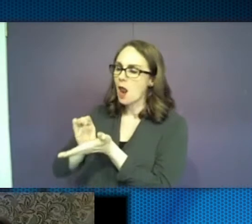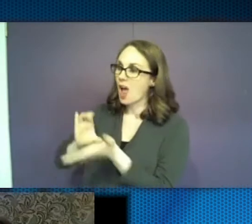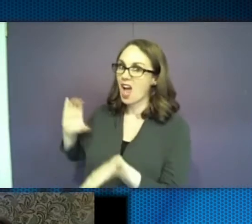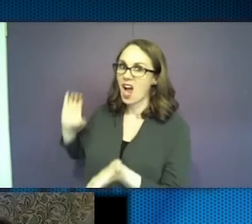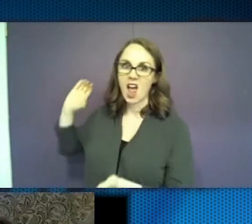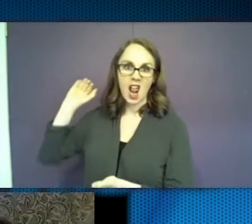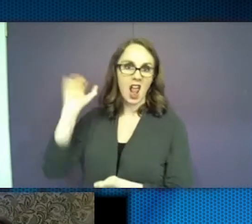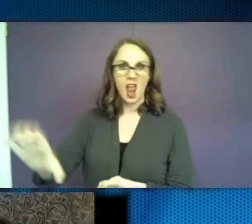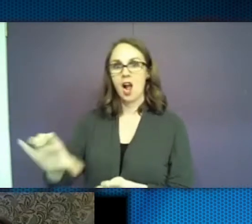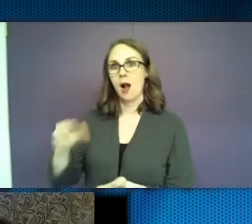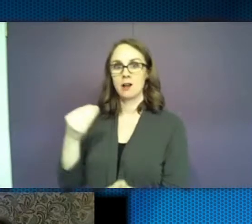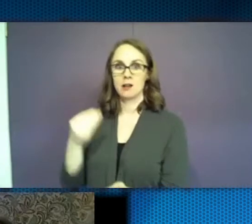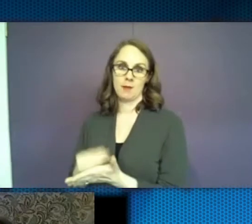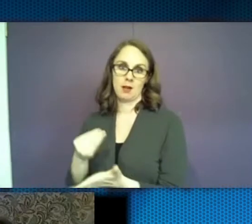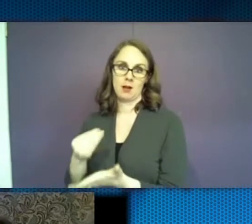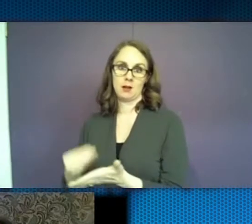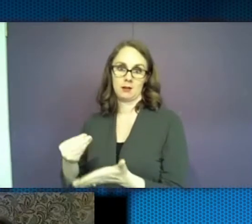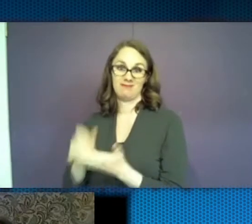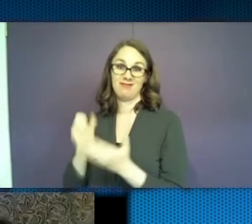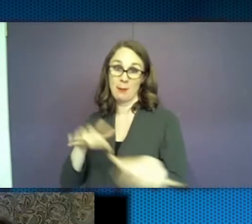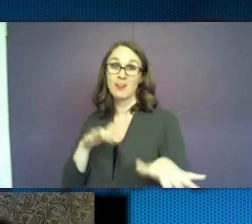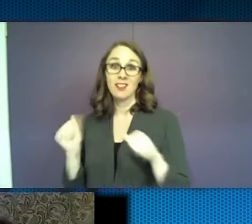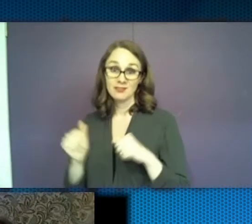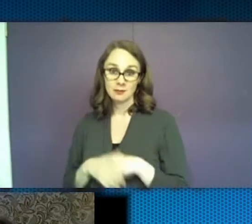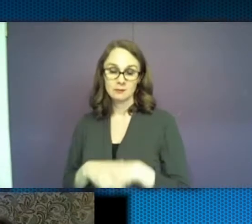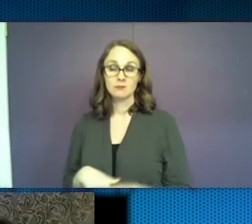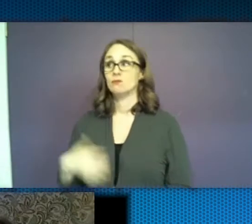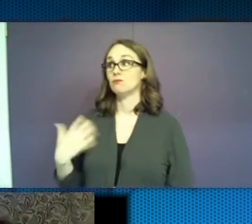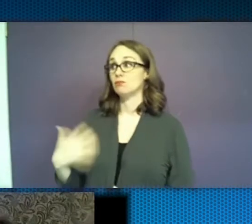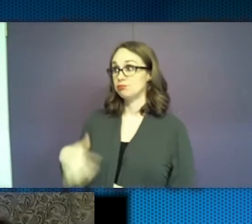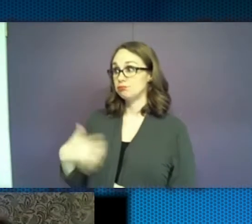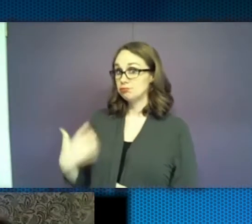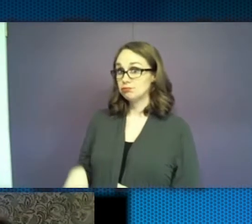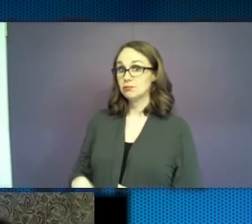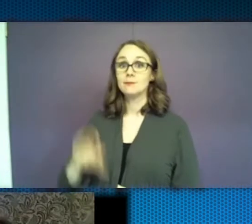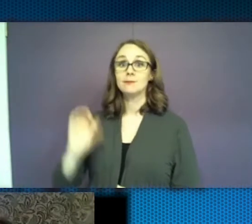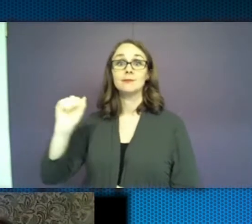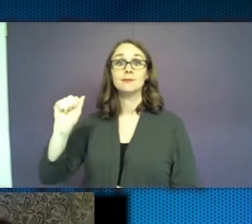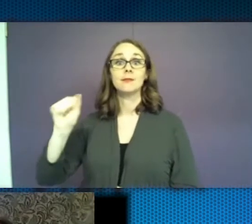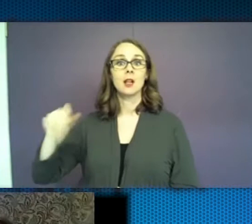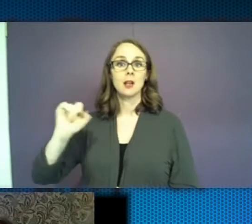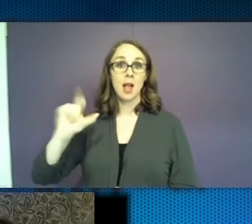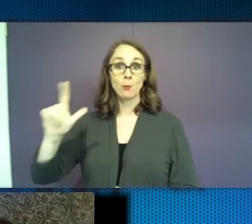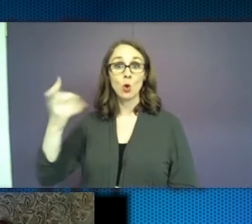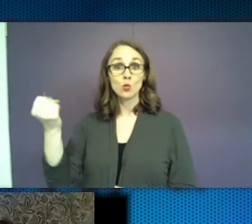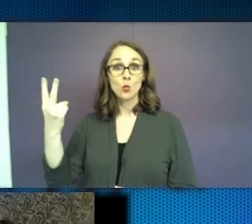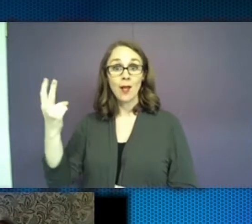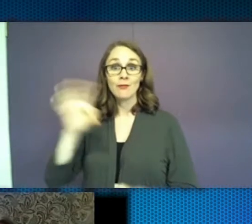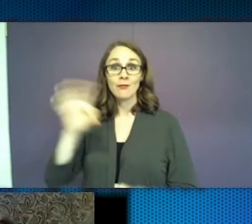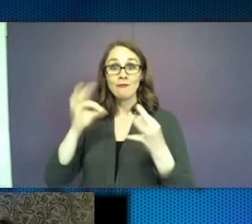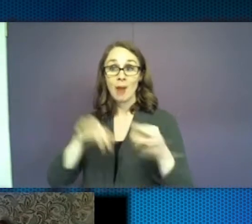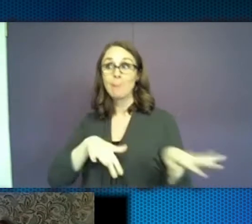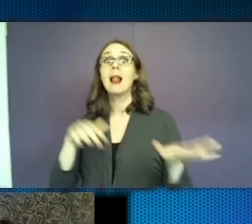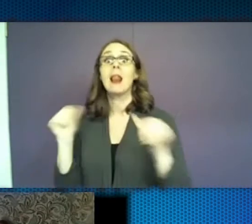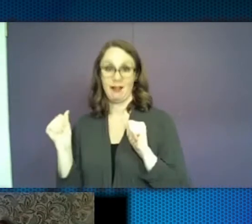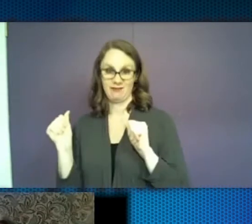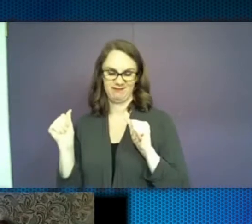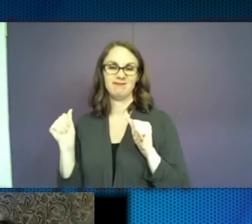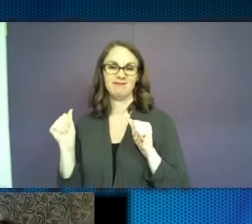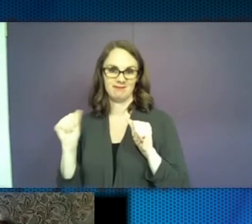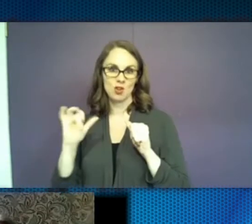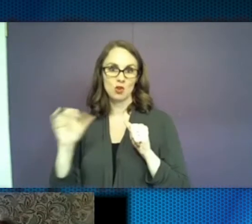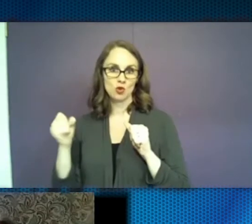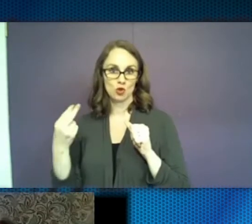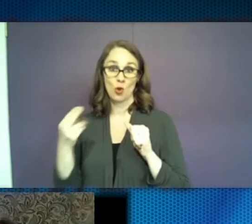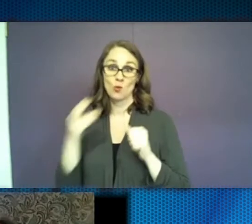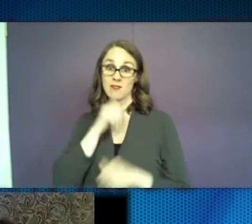of money to be able to leave. Wow. So on April 12th, the family left. At this point, Joseph was